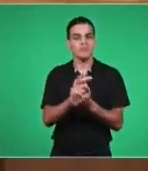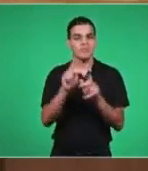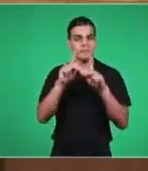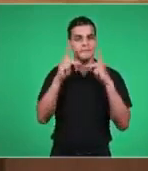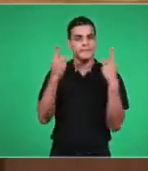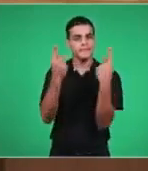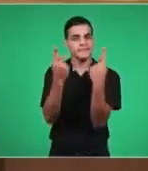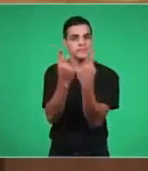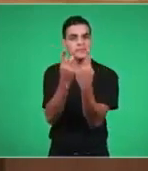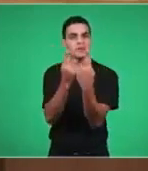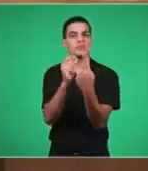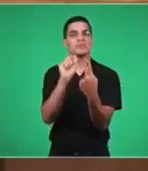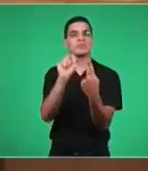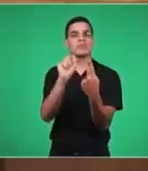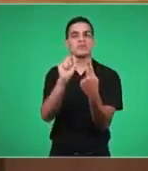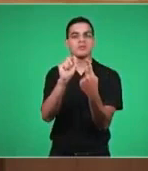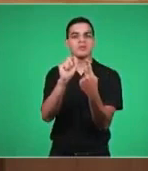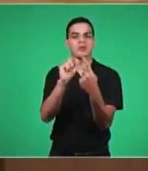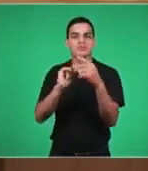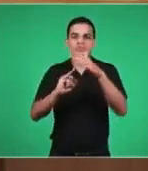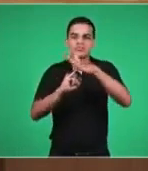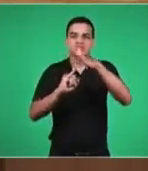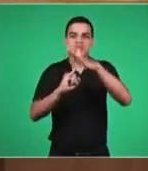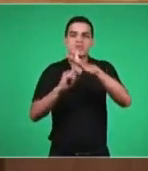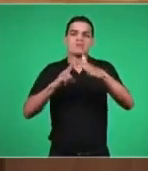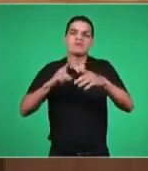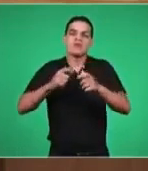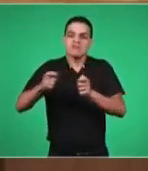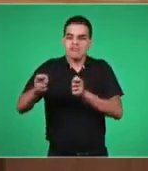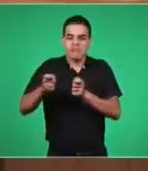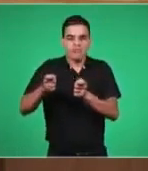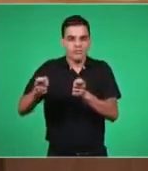an institution that has a governance